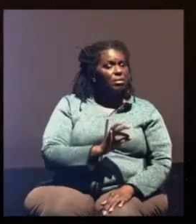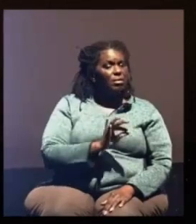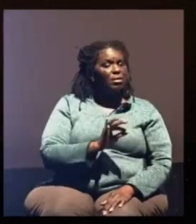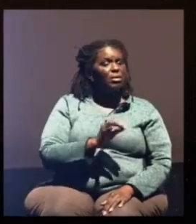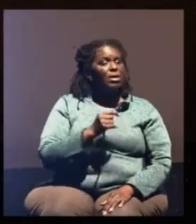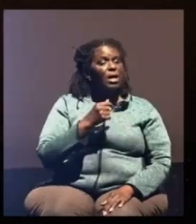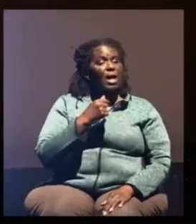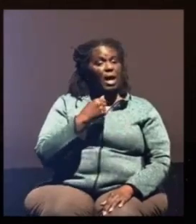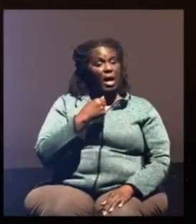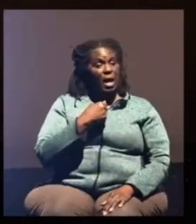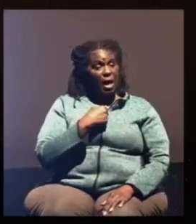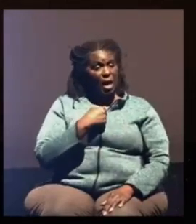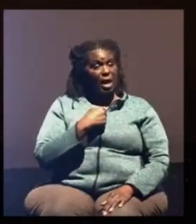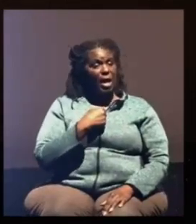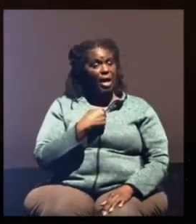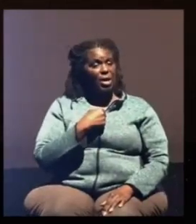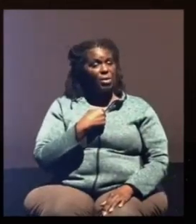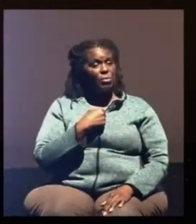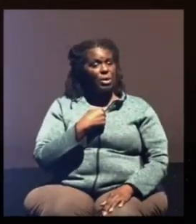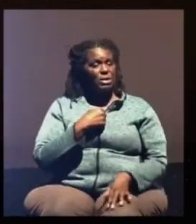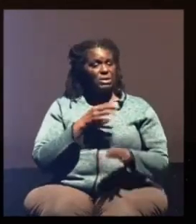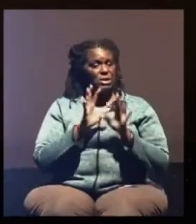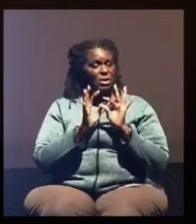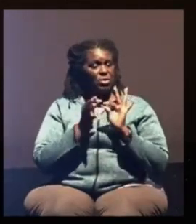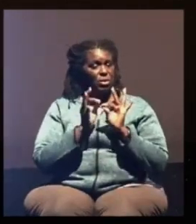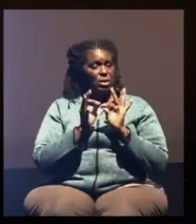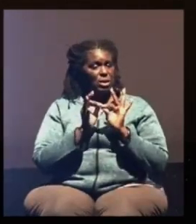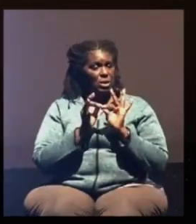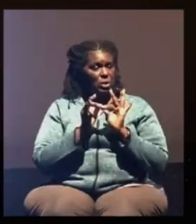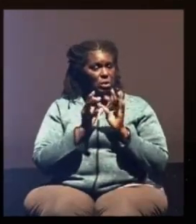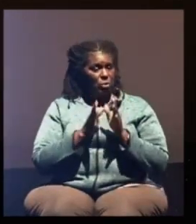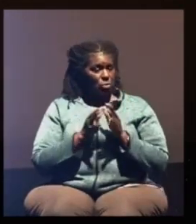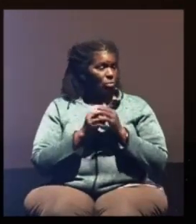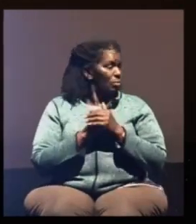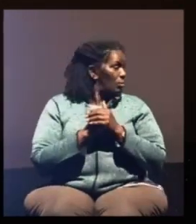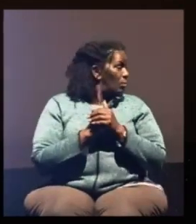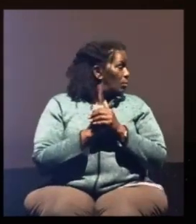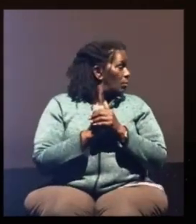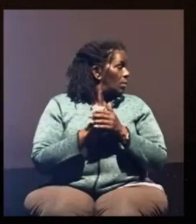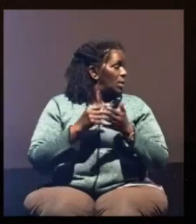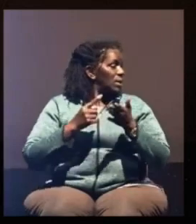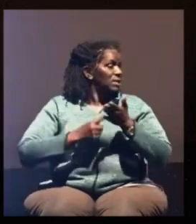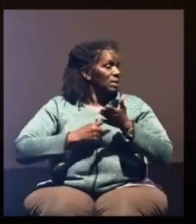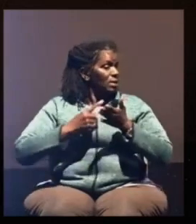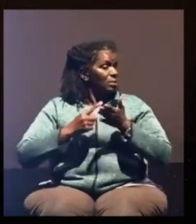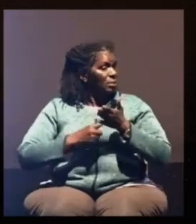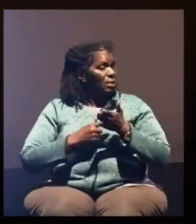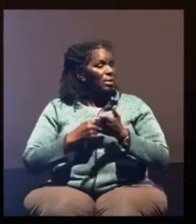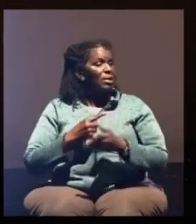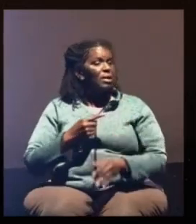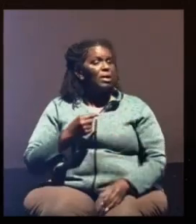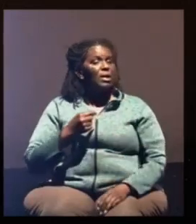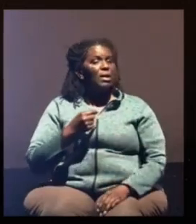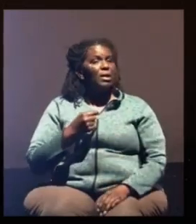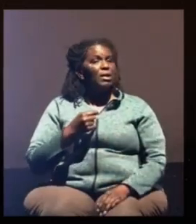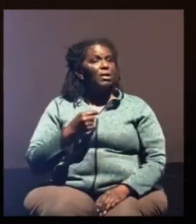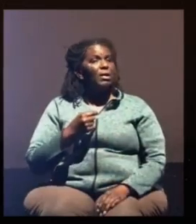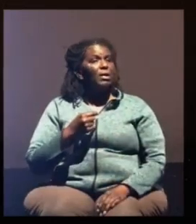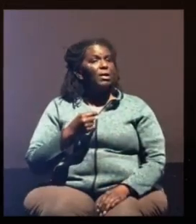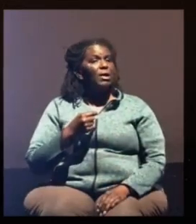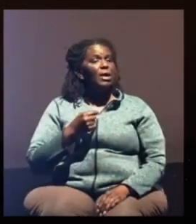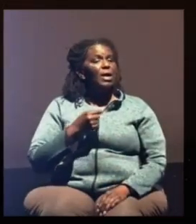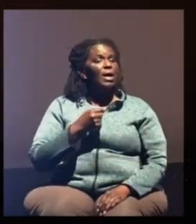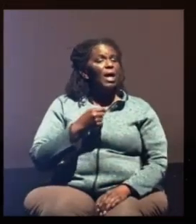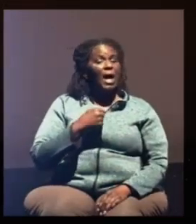was the family spokesperson and communicator. I translated for everyone. Sometimes I belonged in family discussions